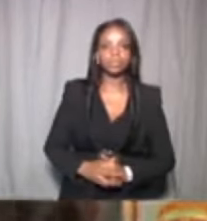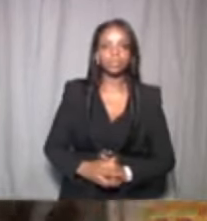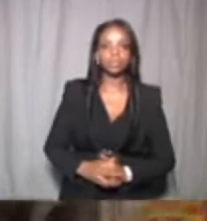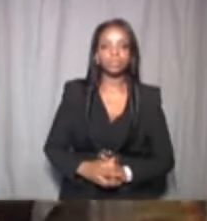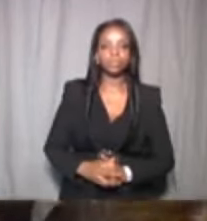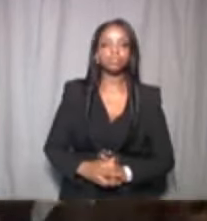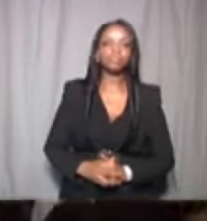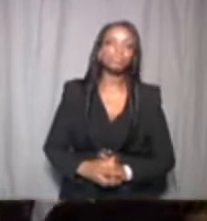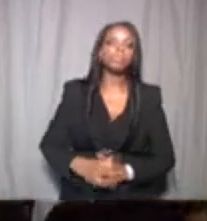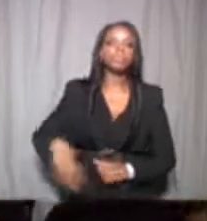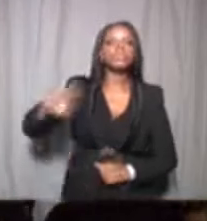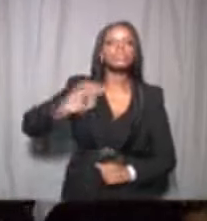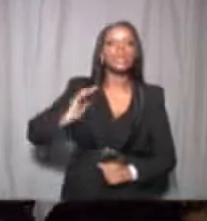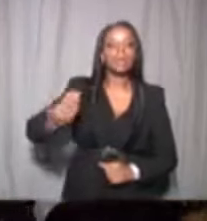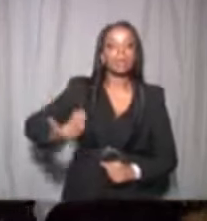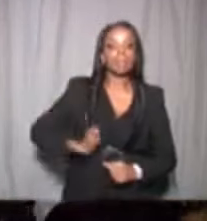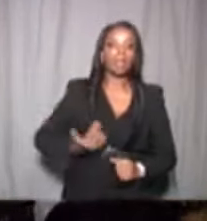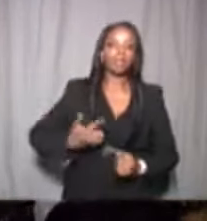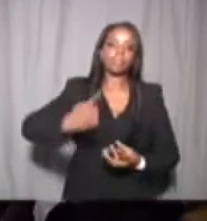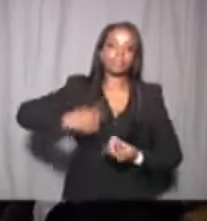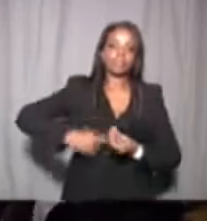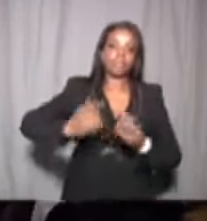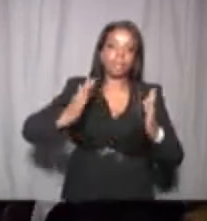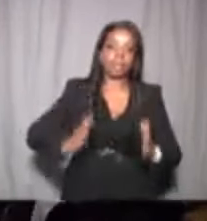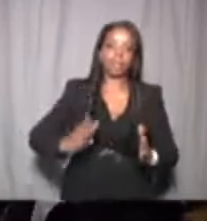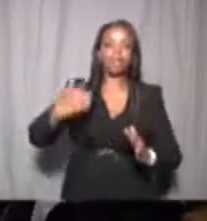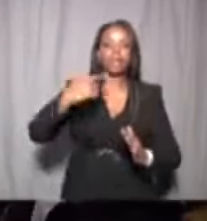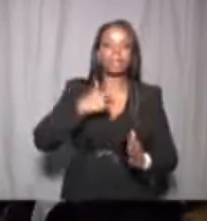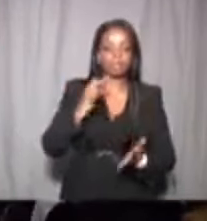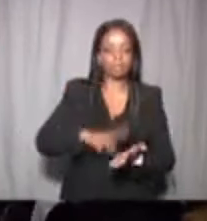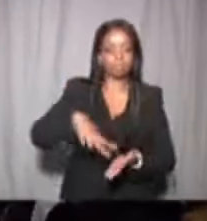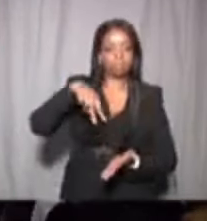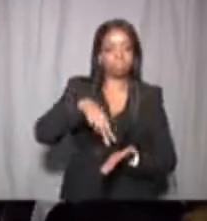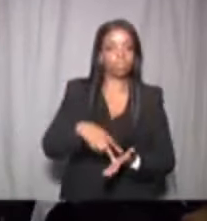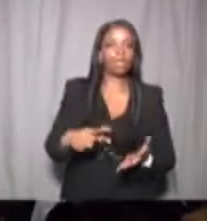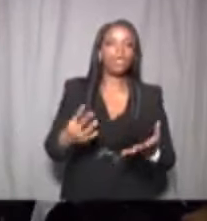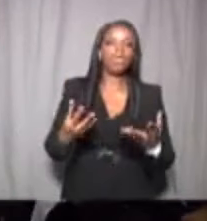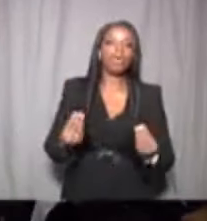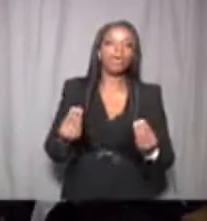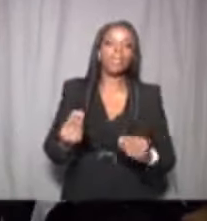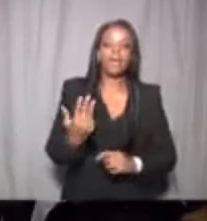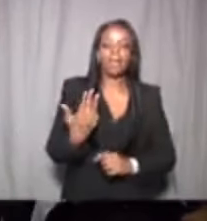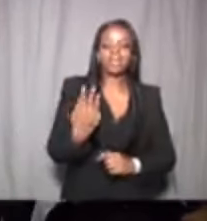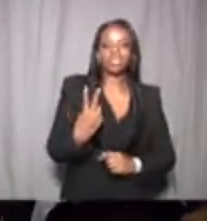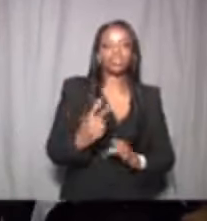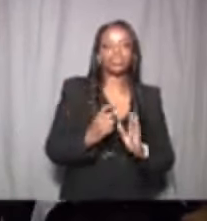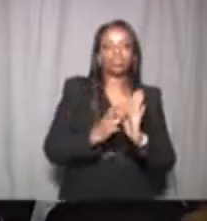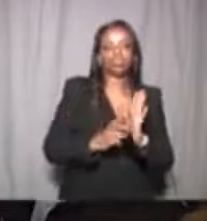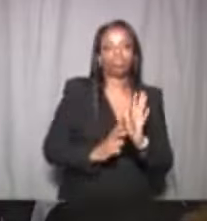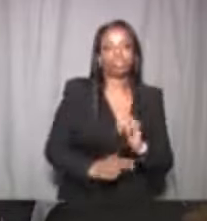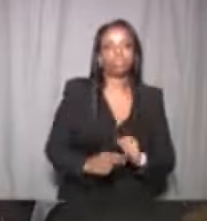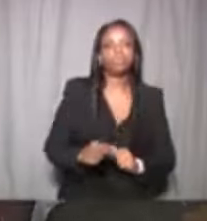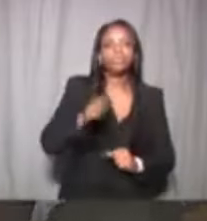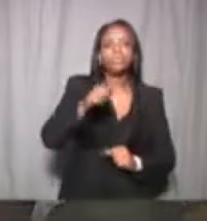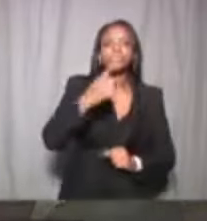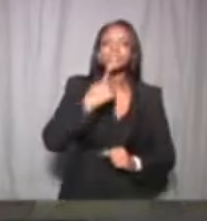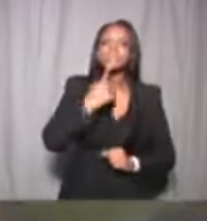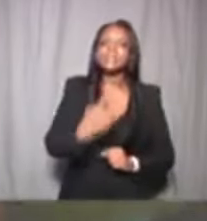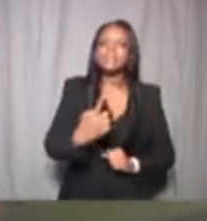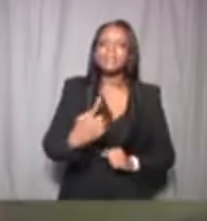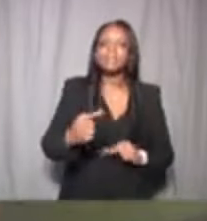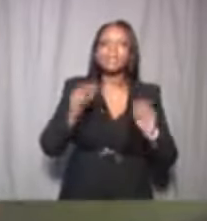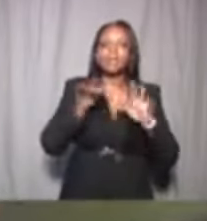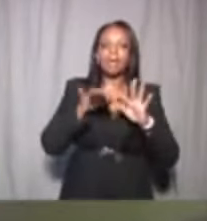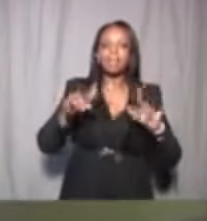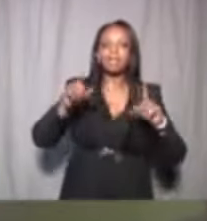Madam Speaker, I rise on Rule 92. You just mentioned now in your ruling that people who are not authorized to come within